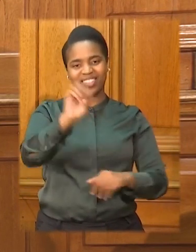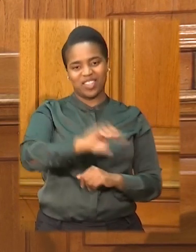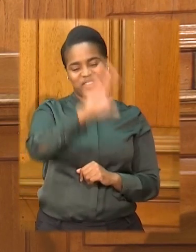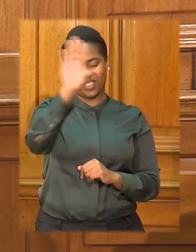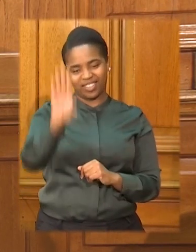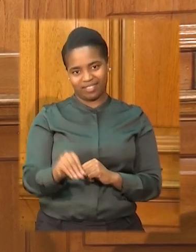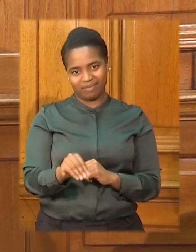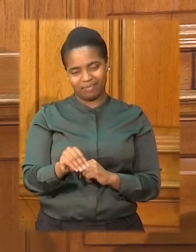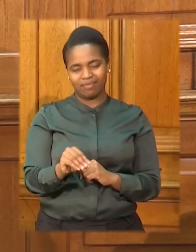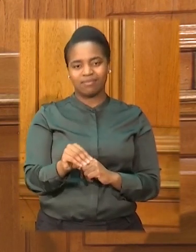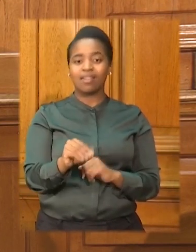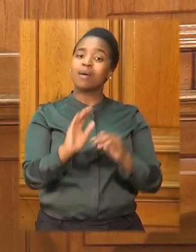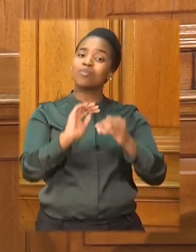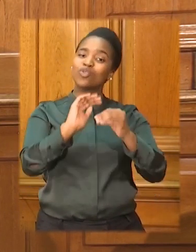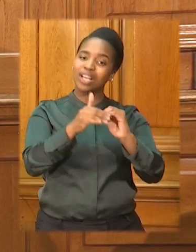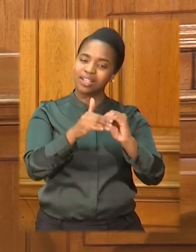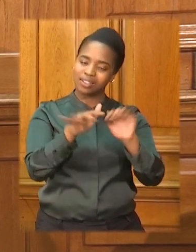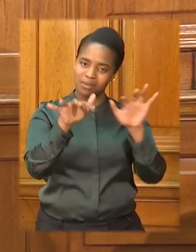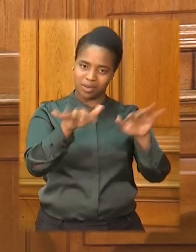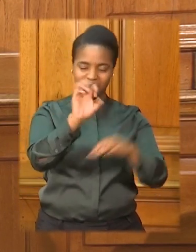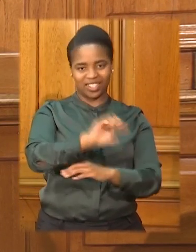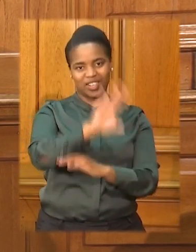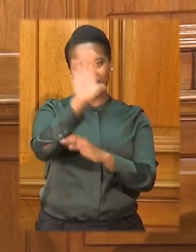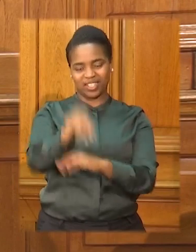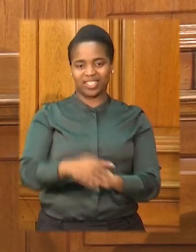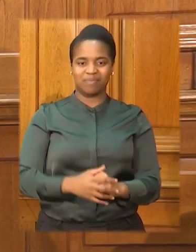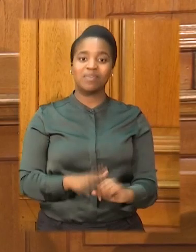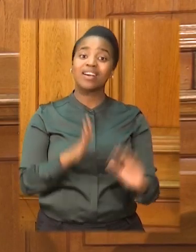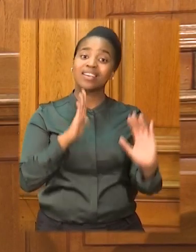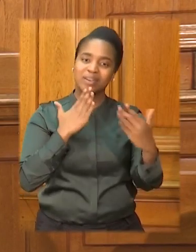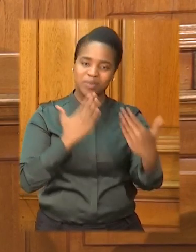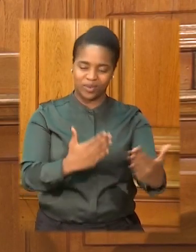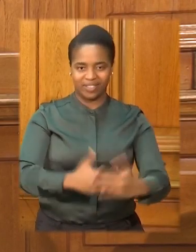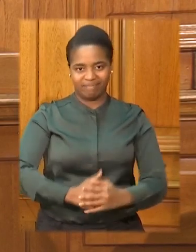God bless South Africa and protect her people. I thank you.